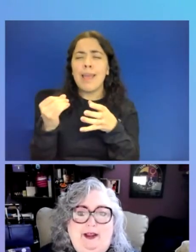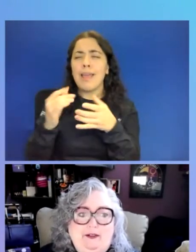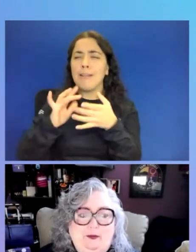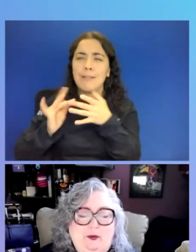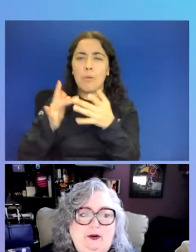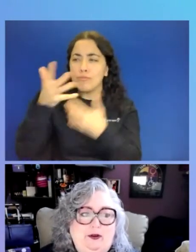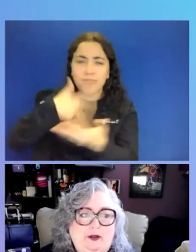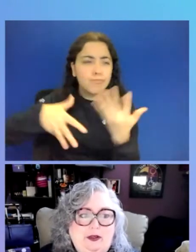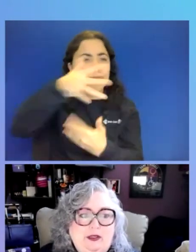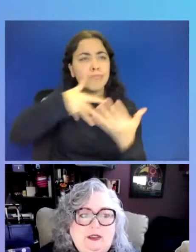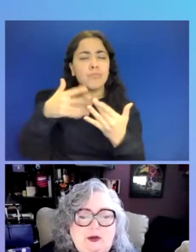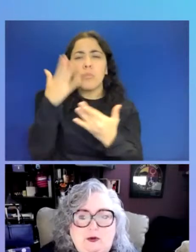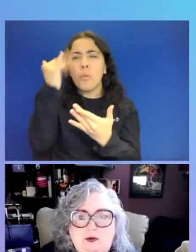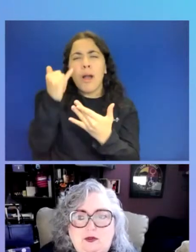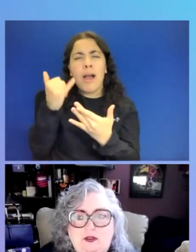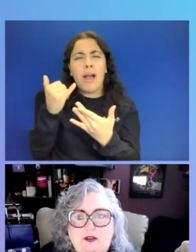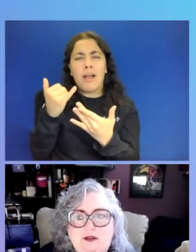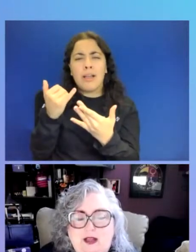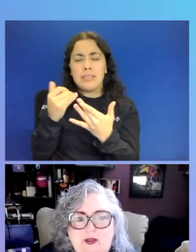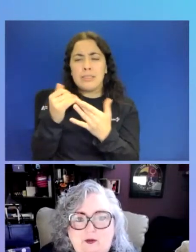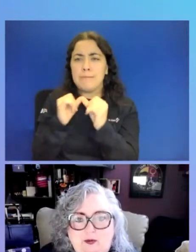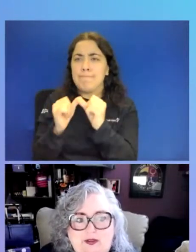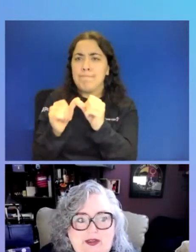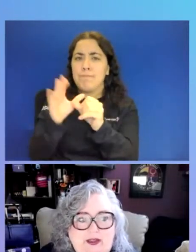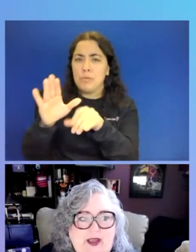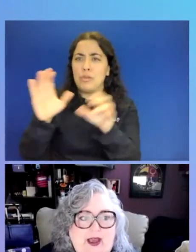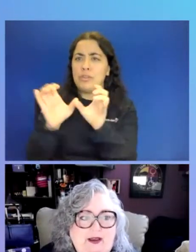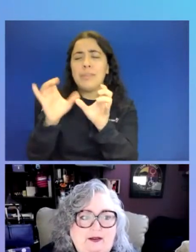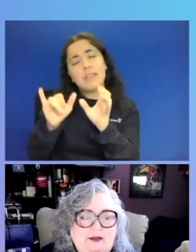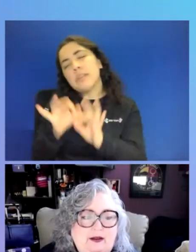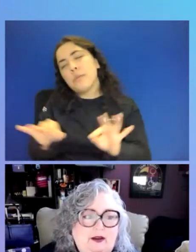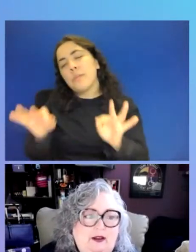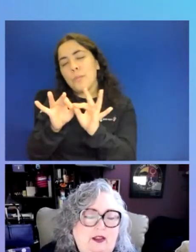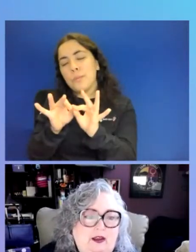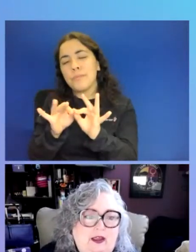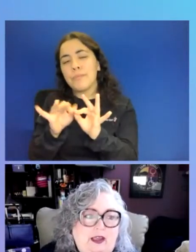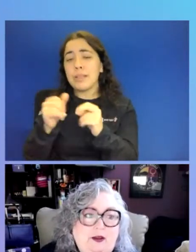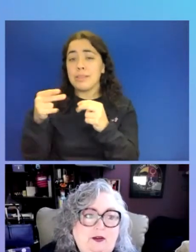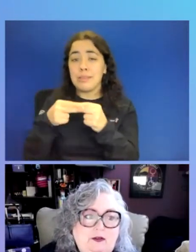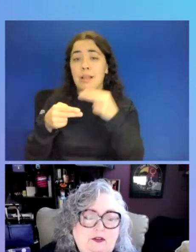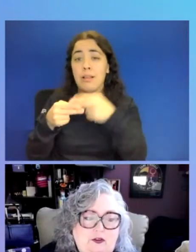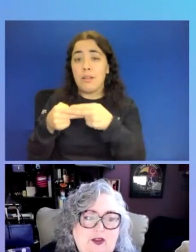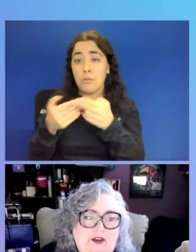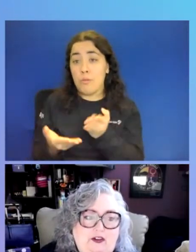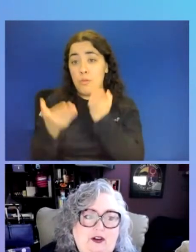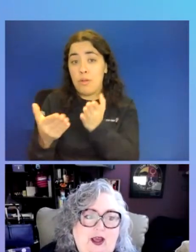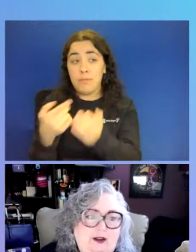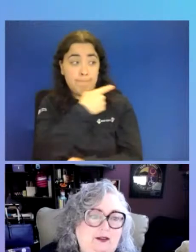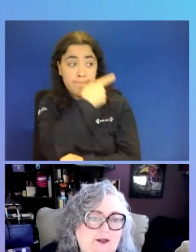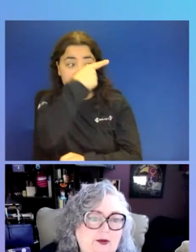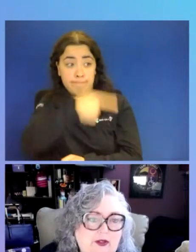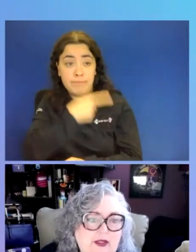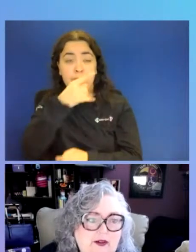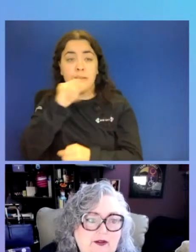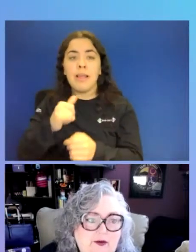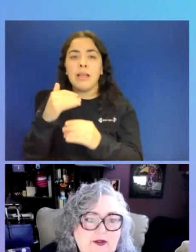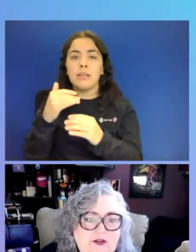why to maintain is important. So this slide that we're presenting has The email